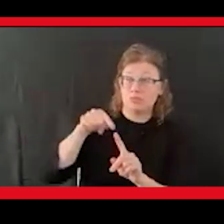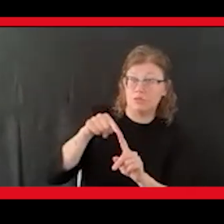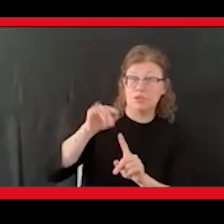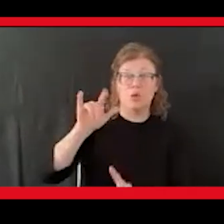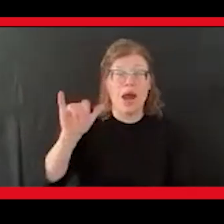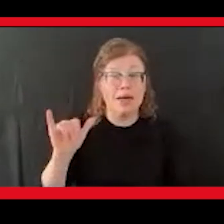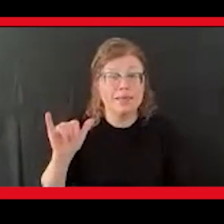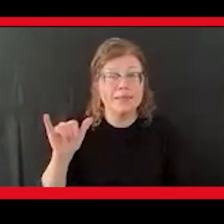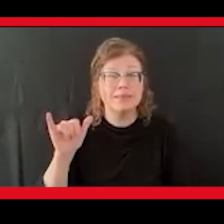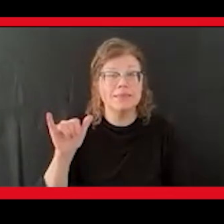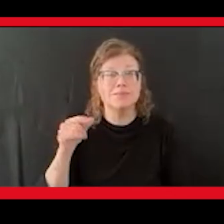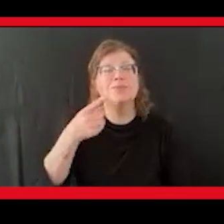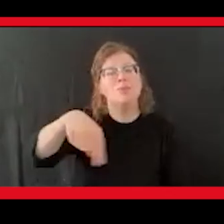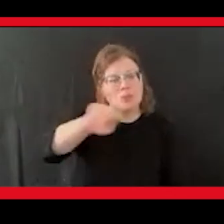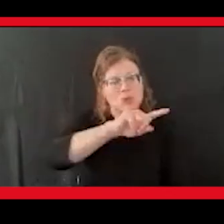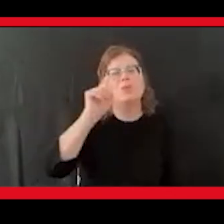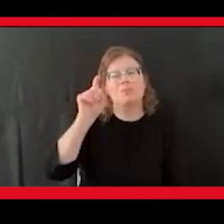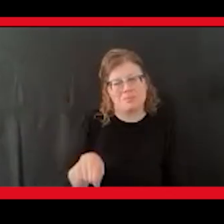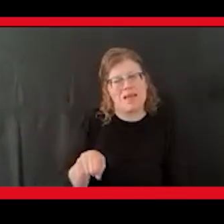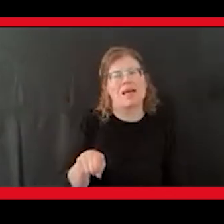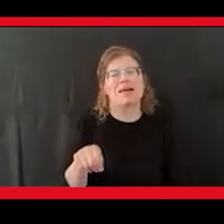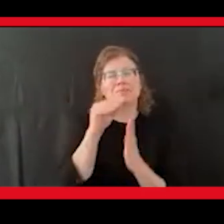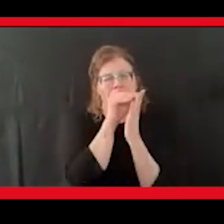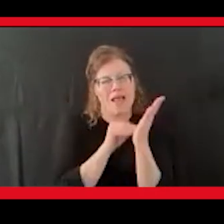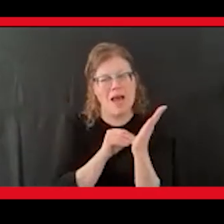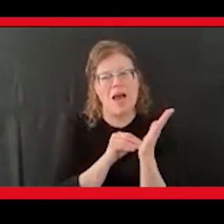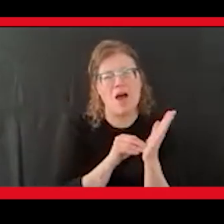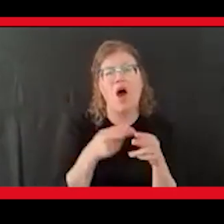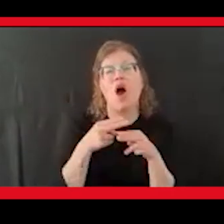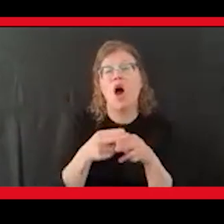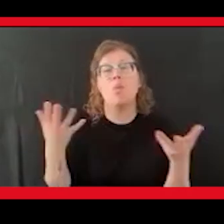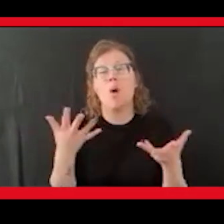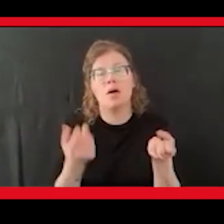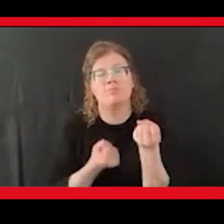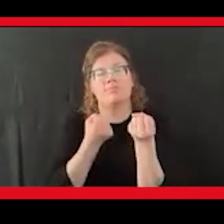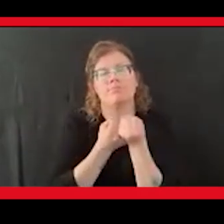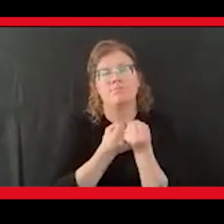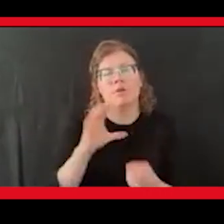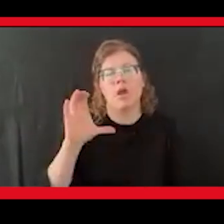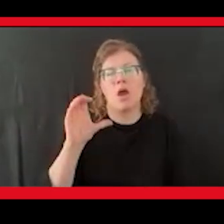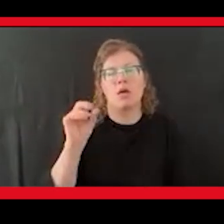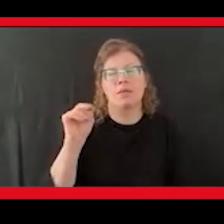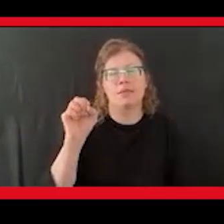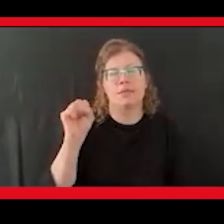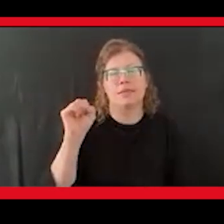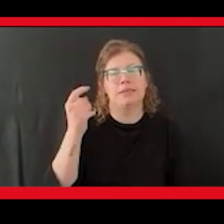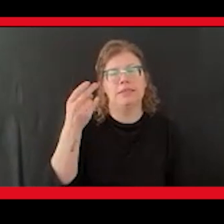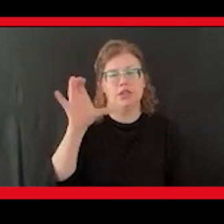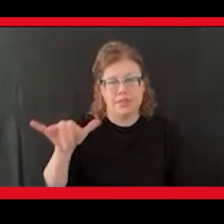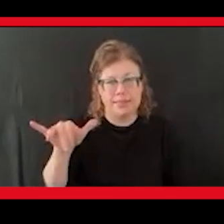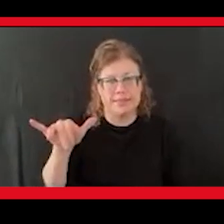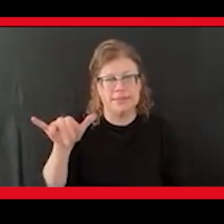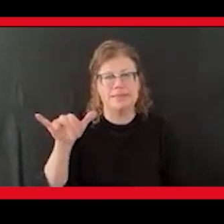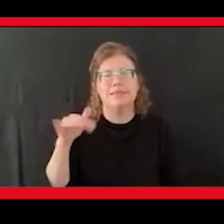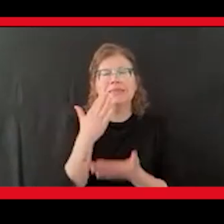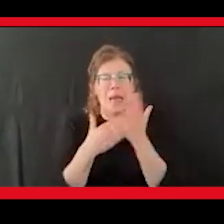complete the contingency section of the project to show how you will complete the project